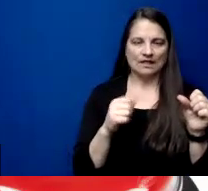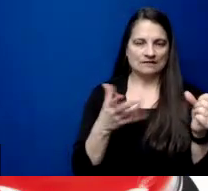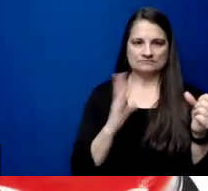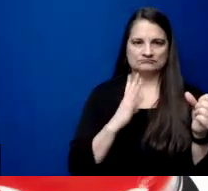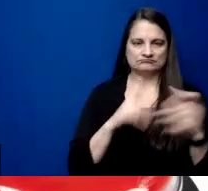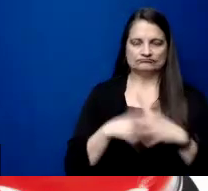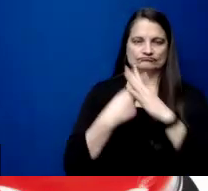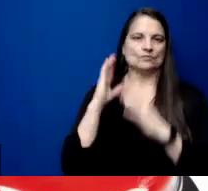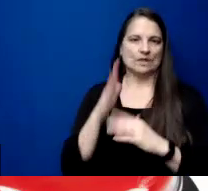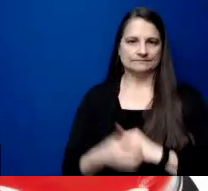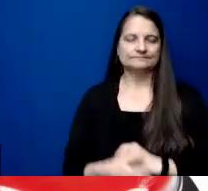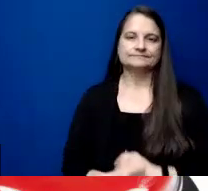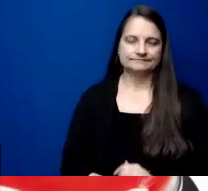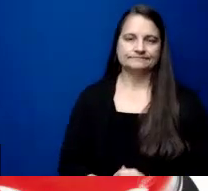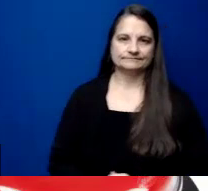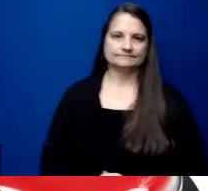that switch.